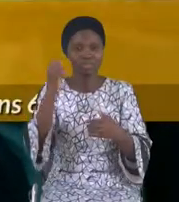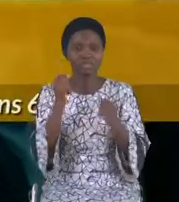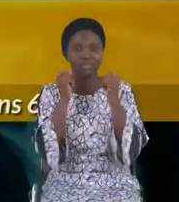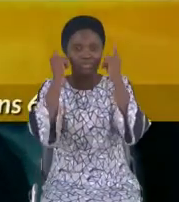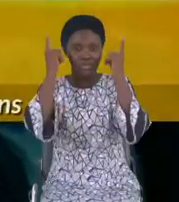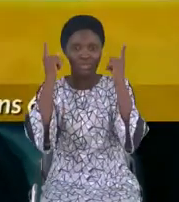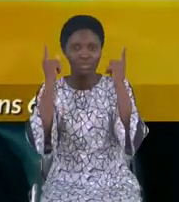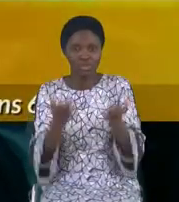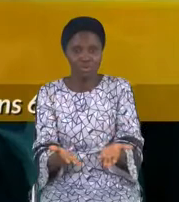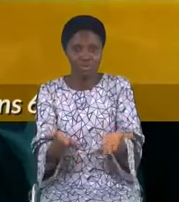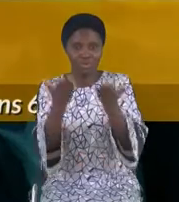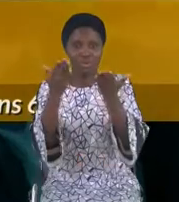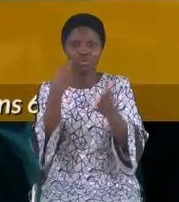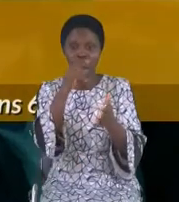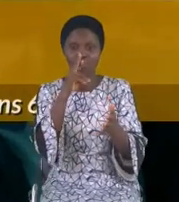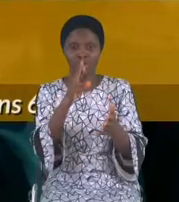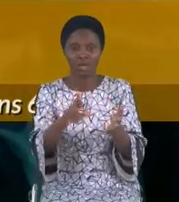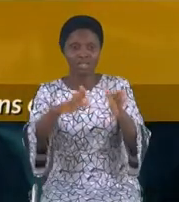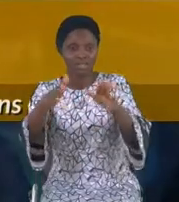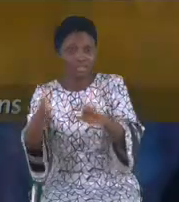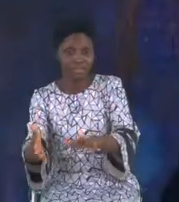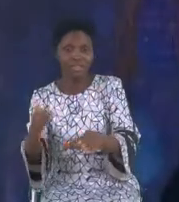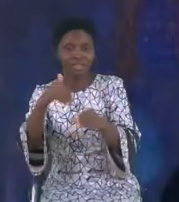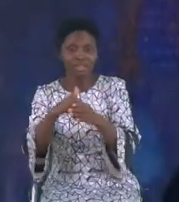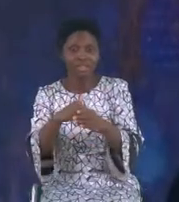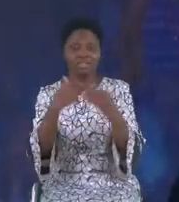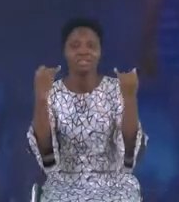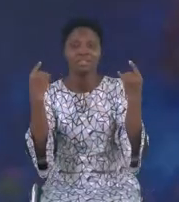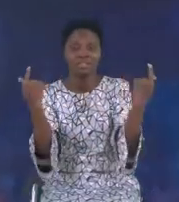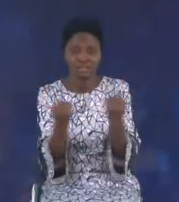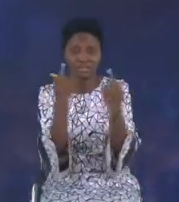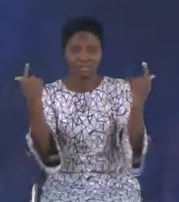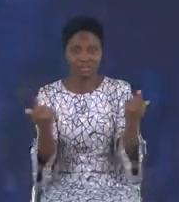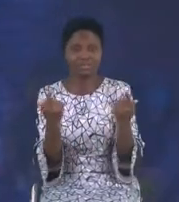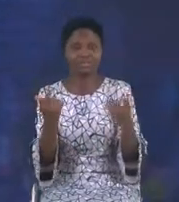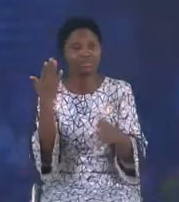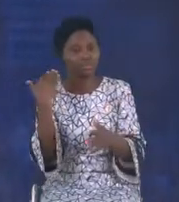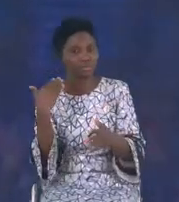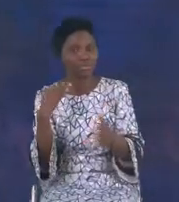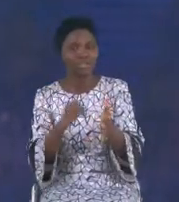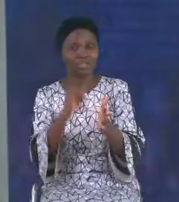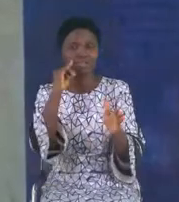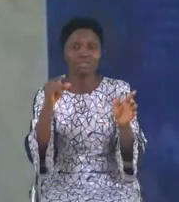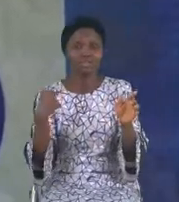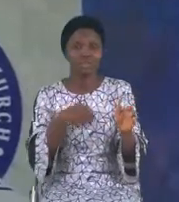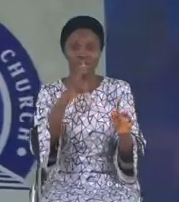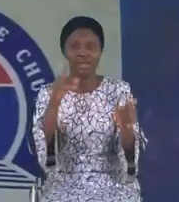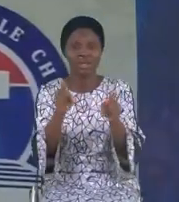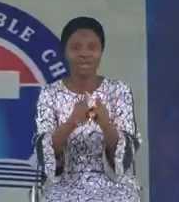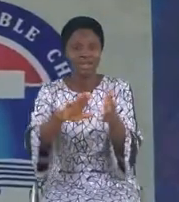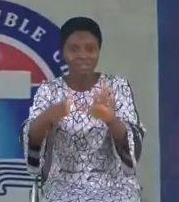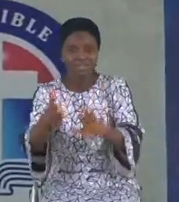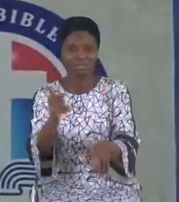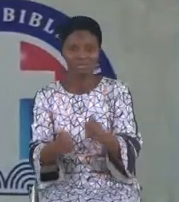are dead in trespasses and sins it's like what were like for the days people that